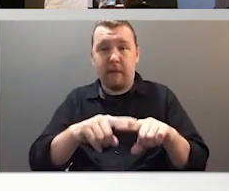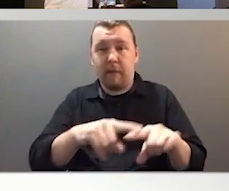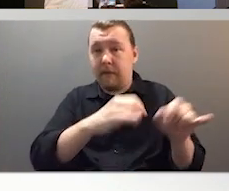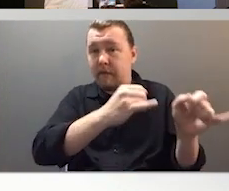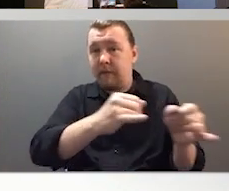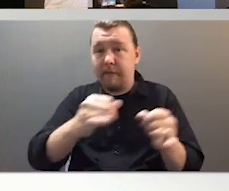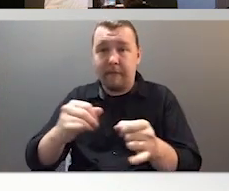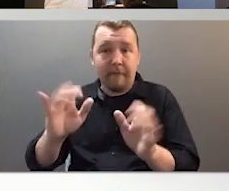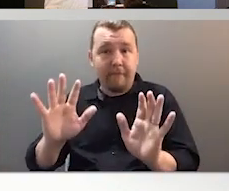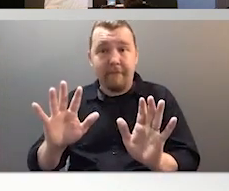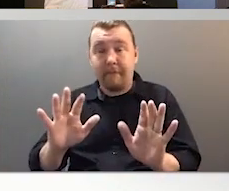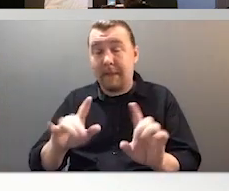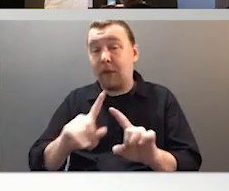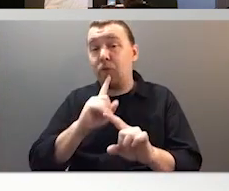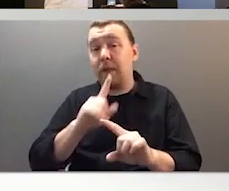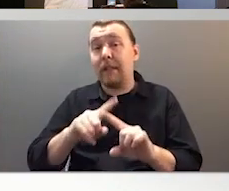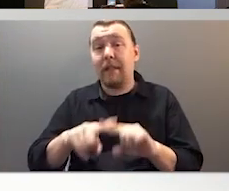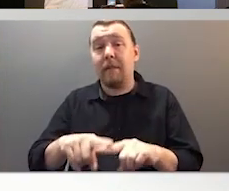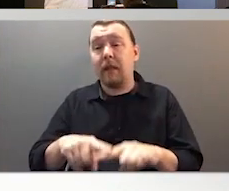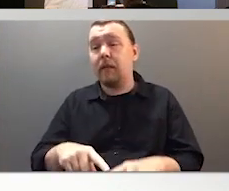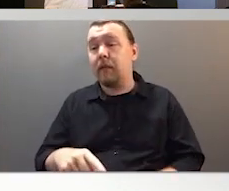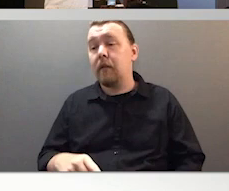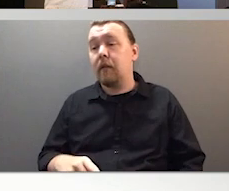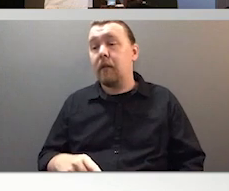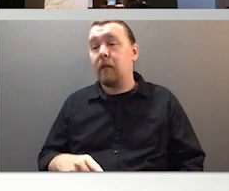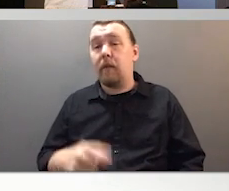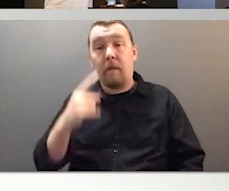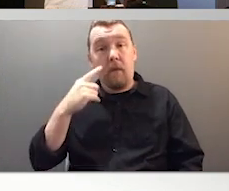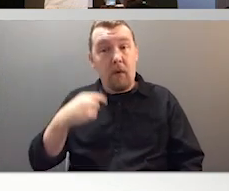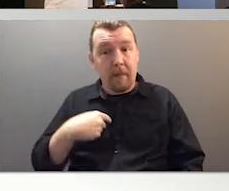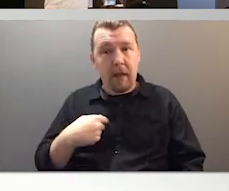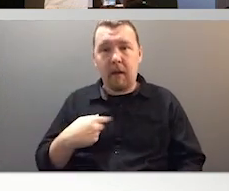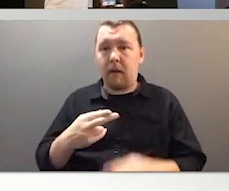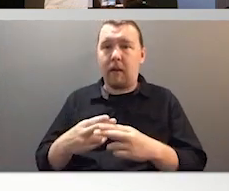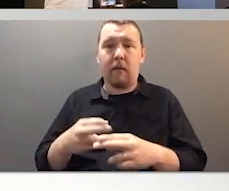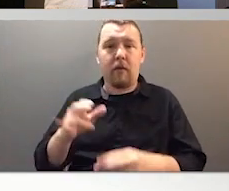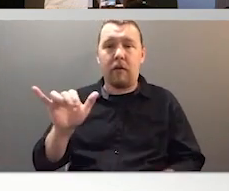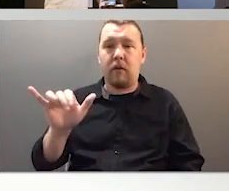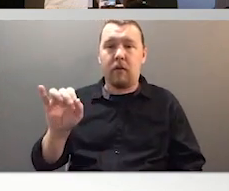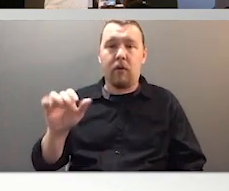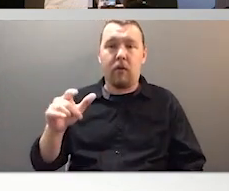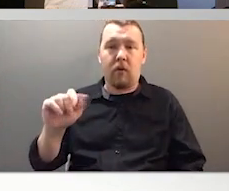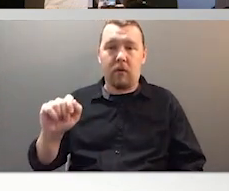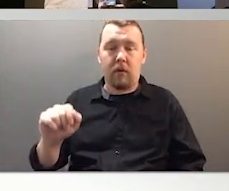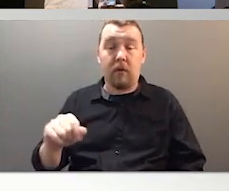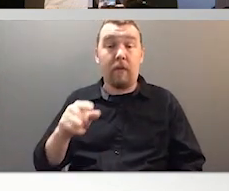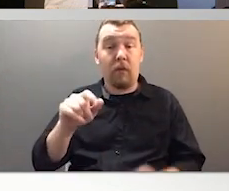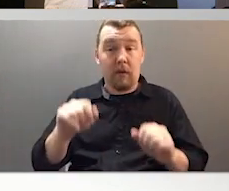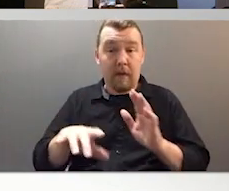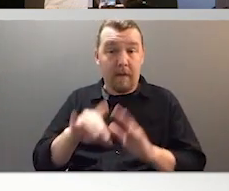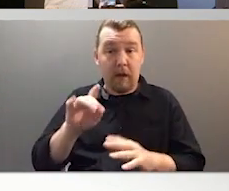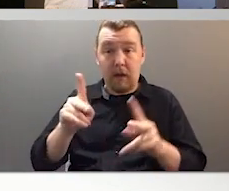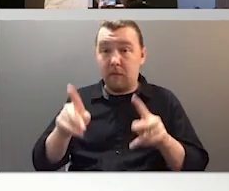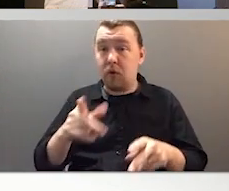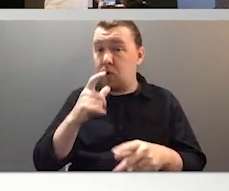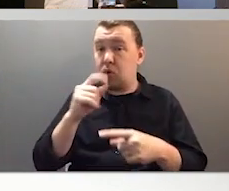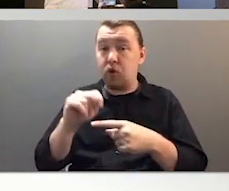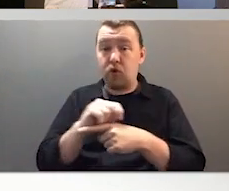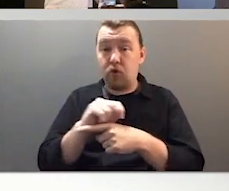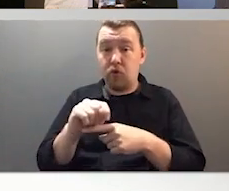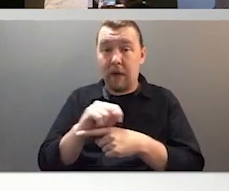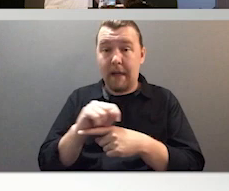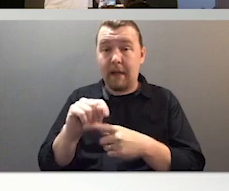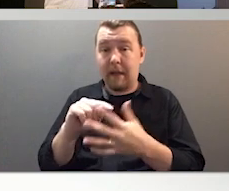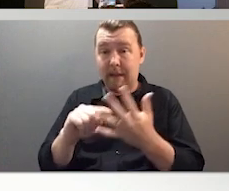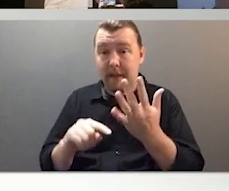It depends. On my end, I call it yoga. Sometimes if you can find somebody that's trained in some of those techniques, they are